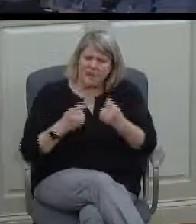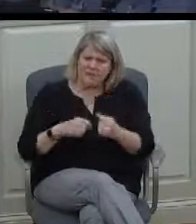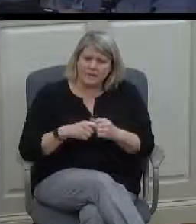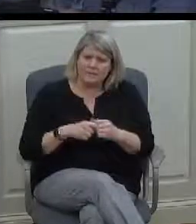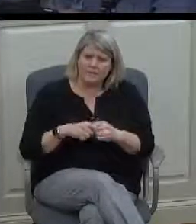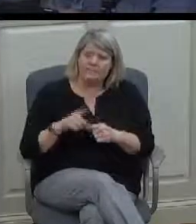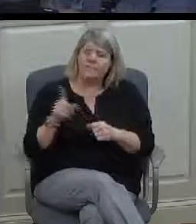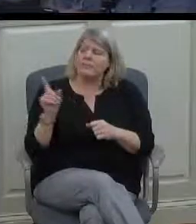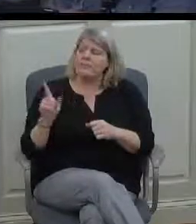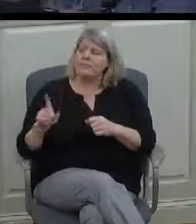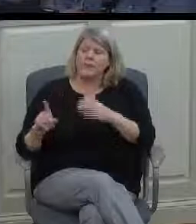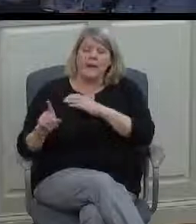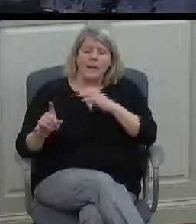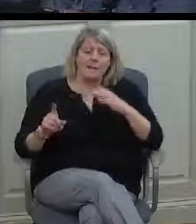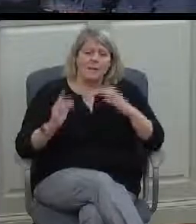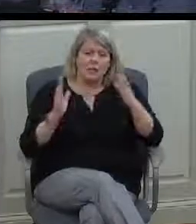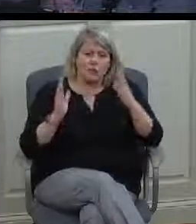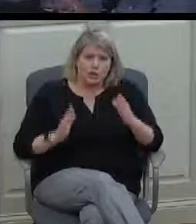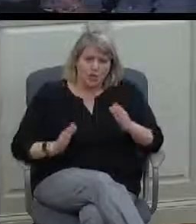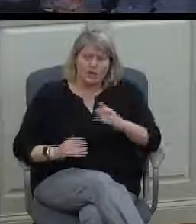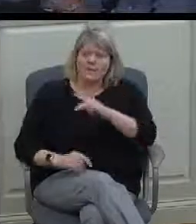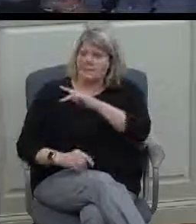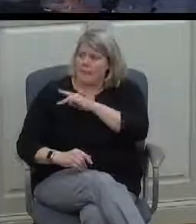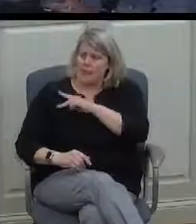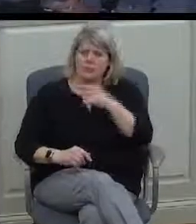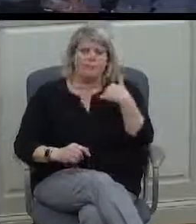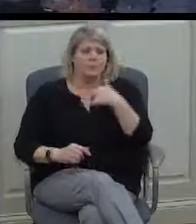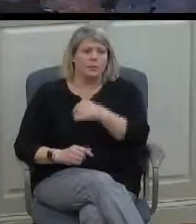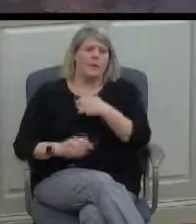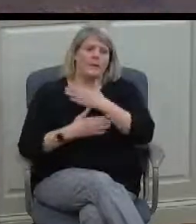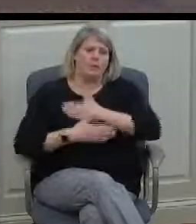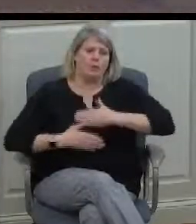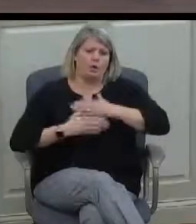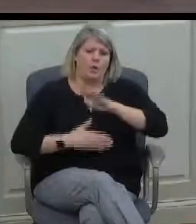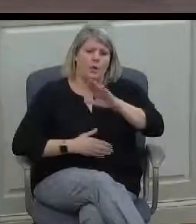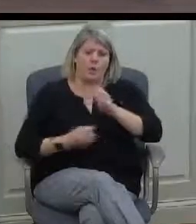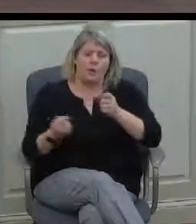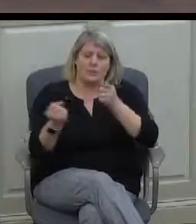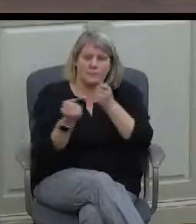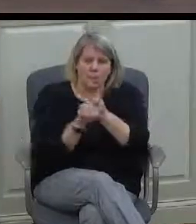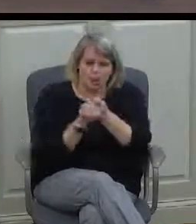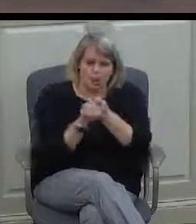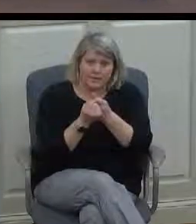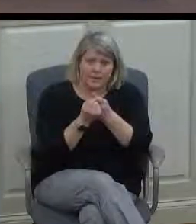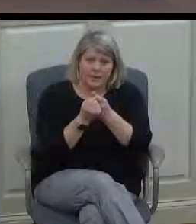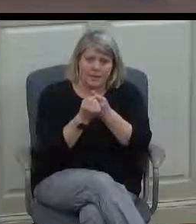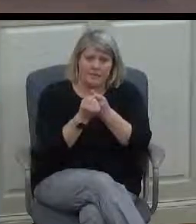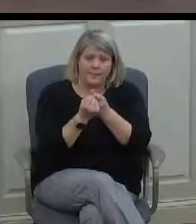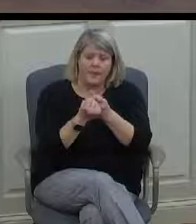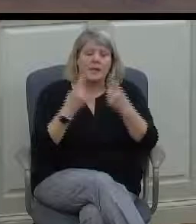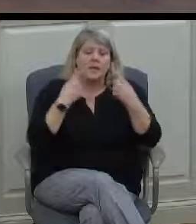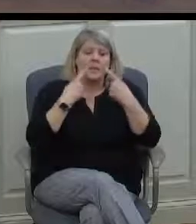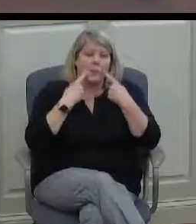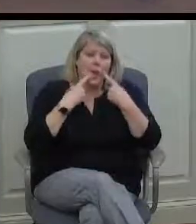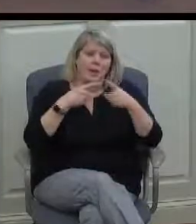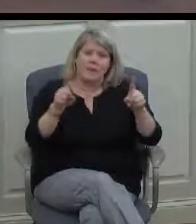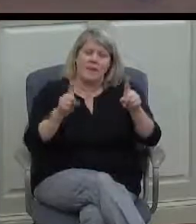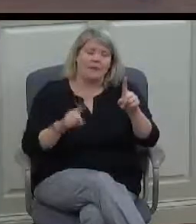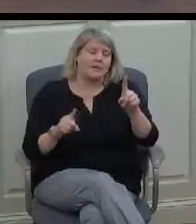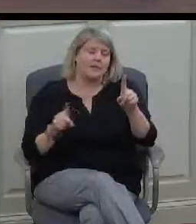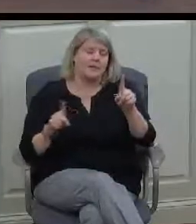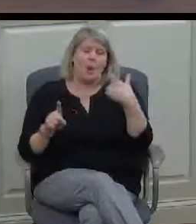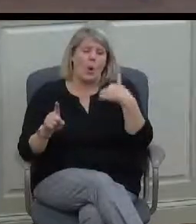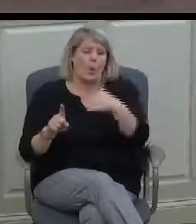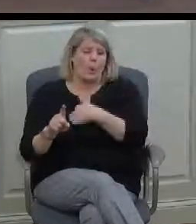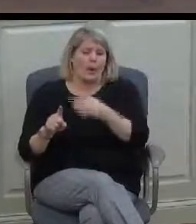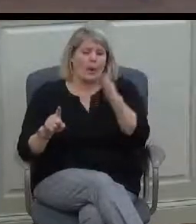Mayor and Commissioners, we appreciate your support and the proclamation as always. We